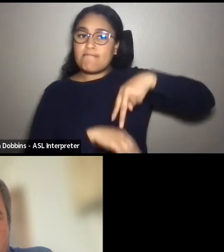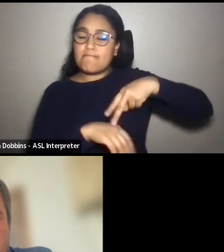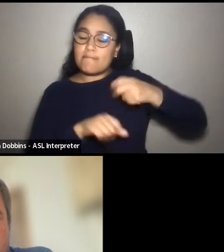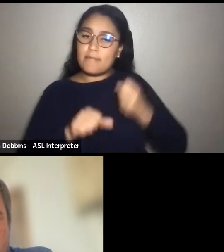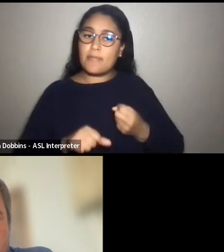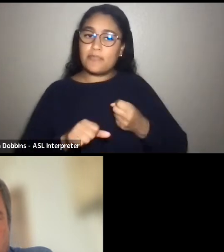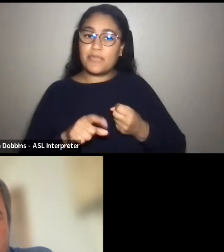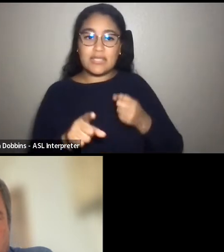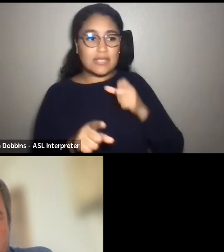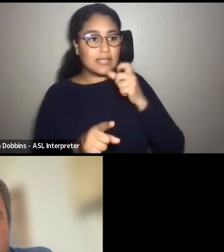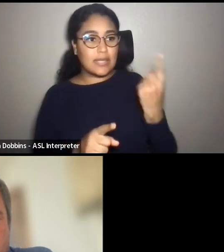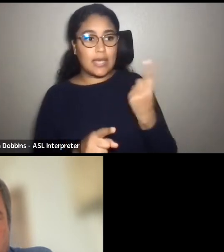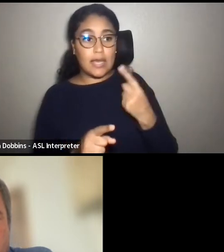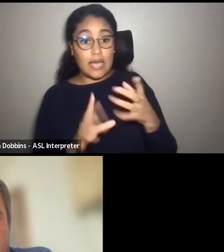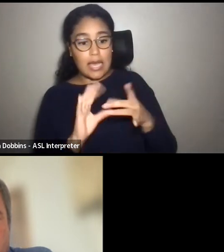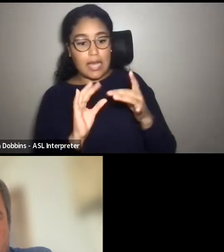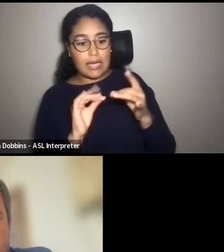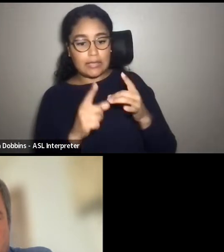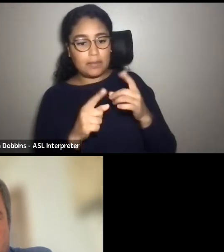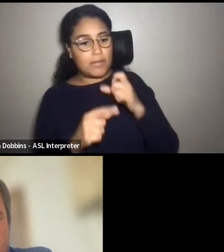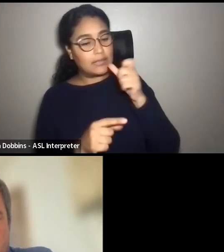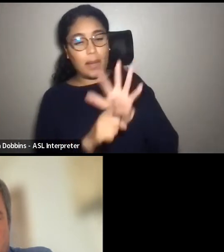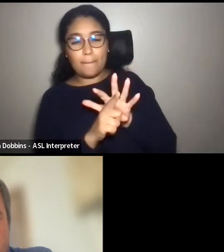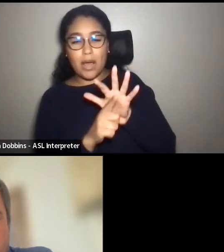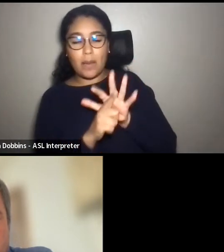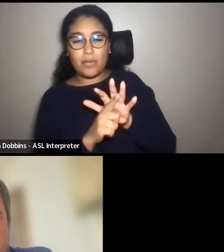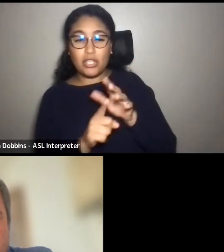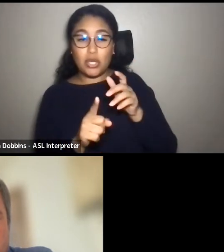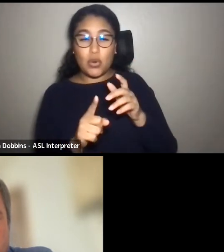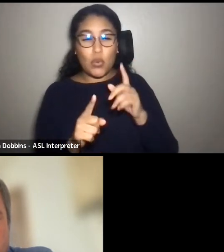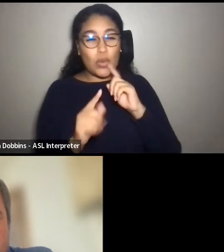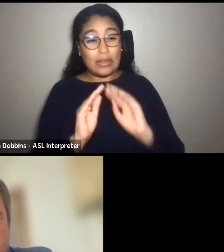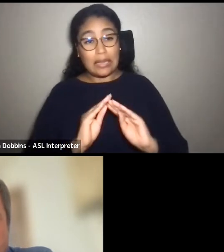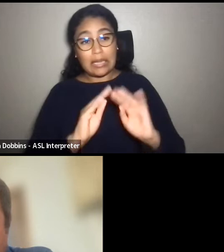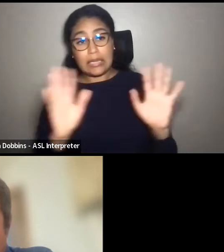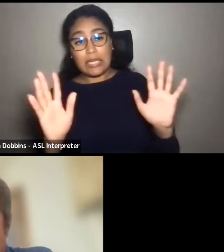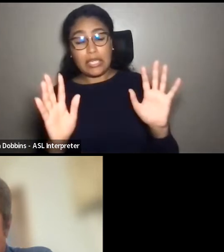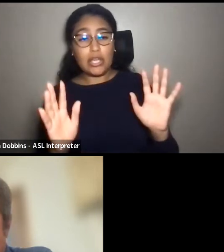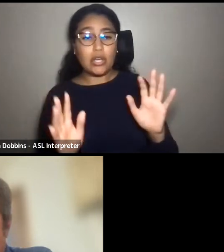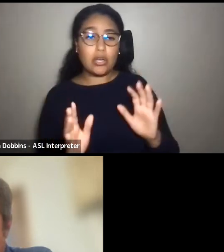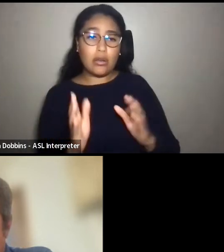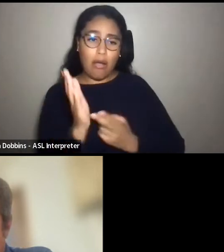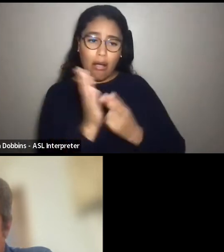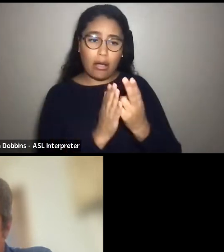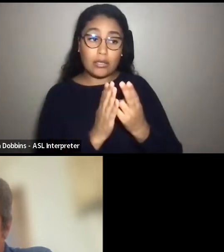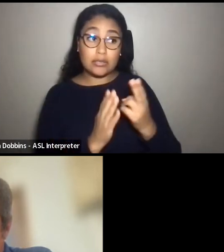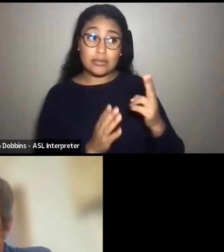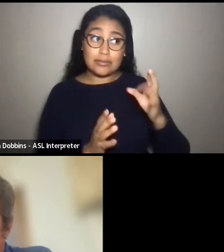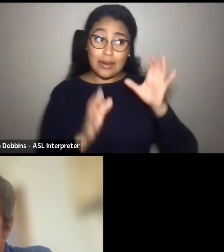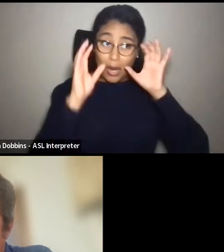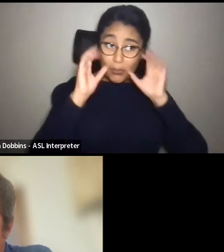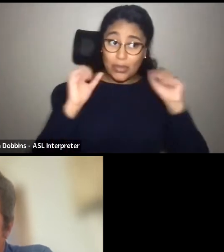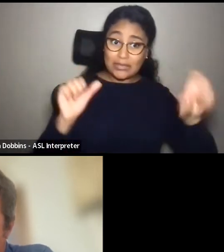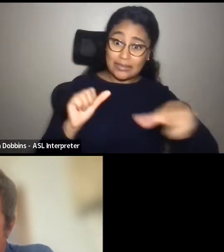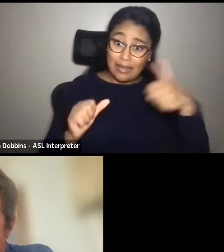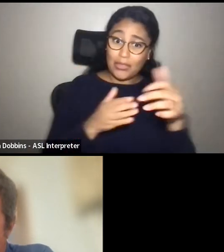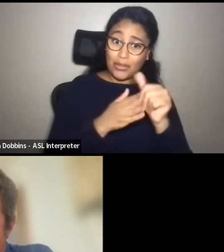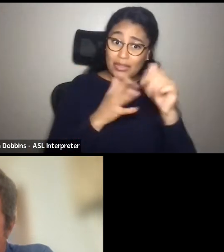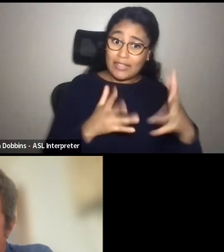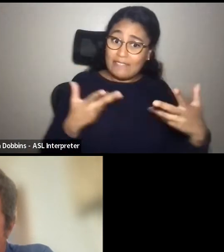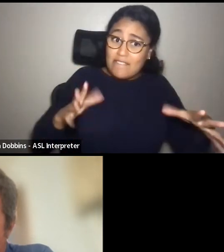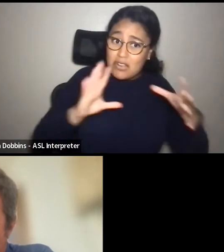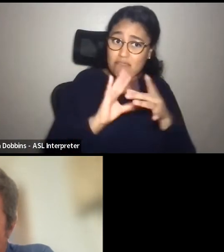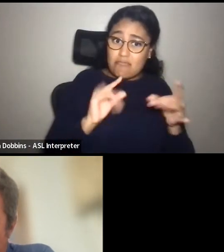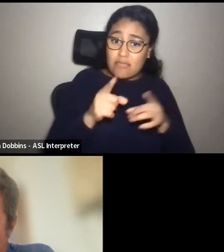something unpopular. You are afraid of speaking with the moral clarity that our president and so many of our other real leaders speak